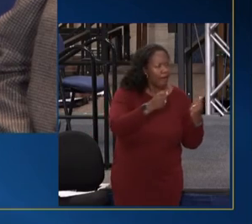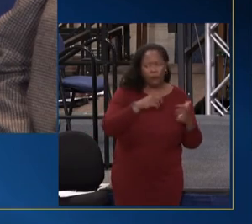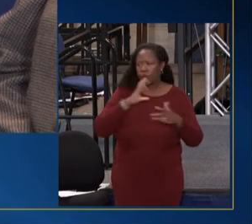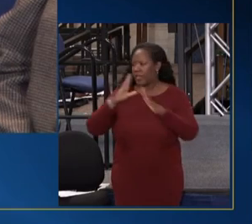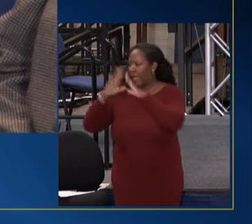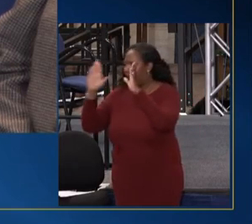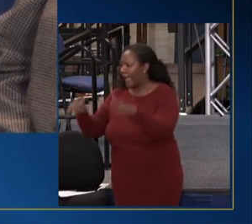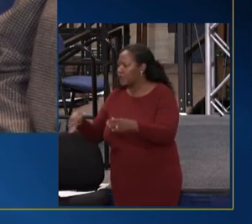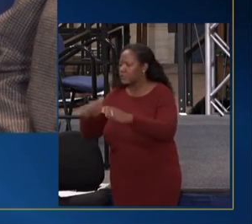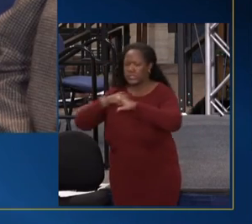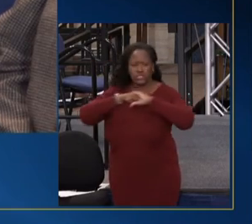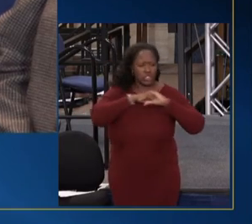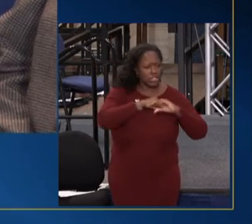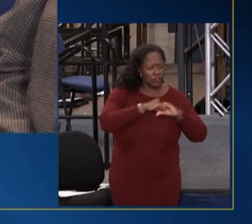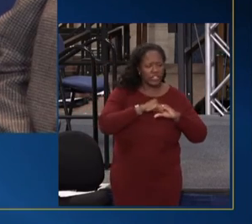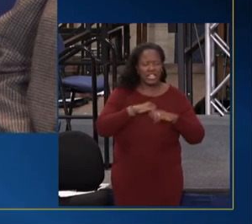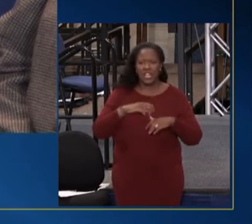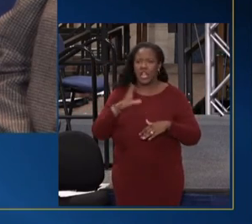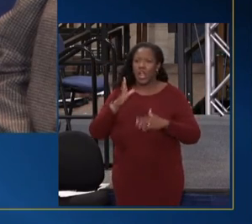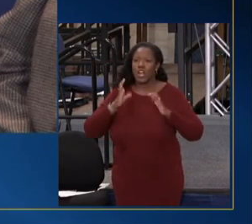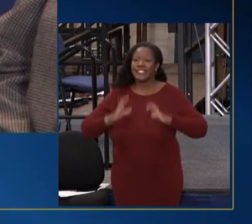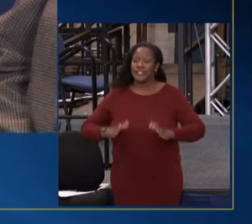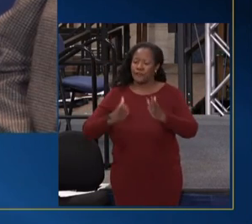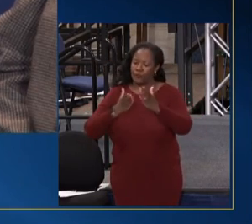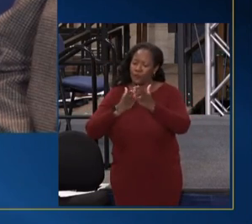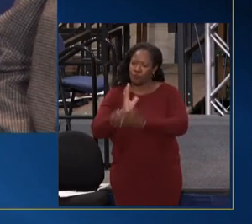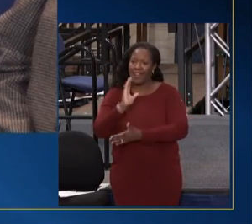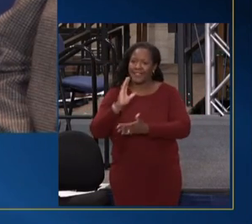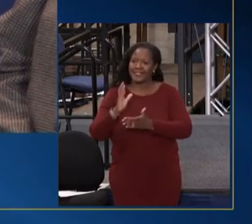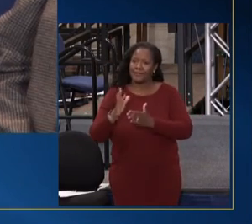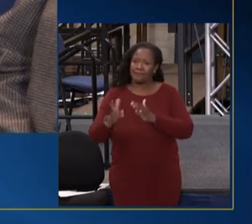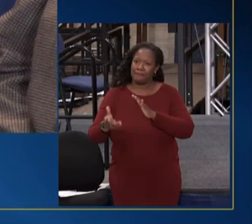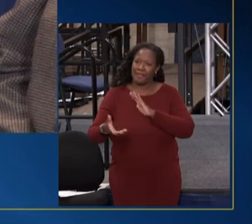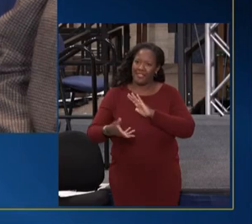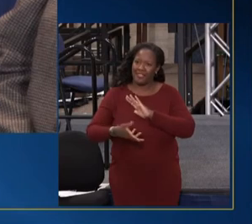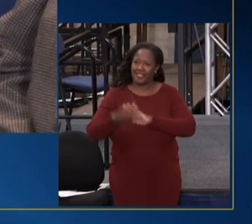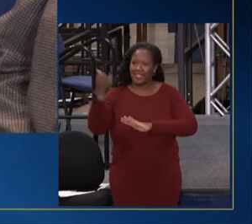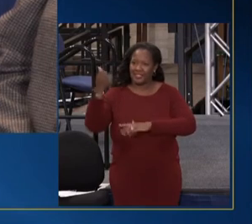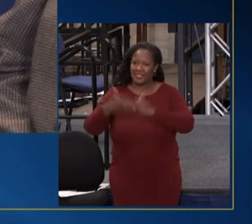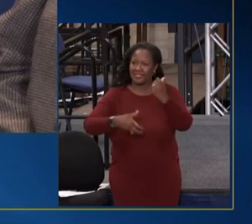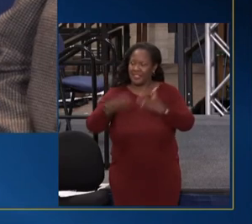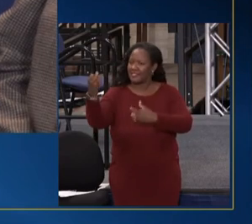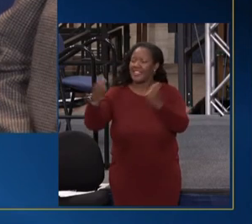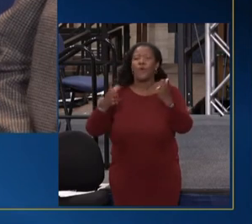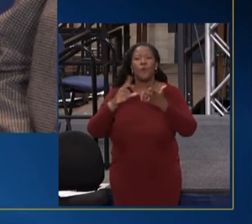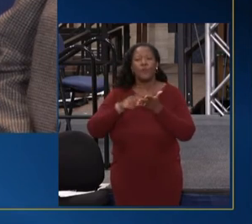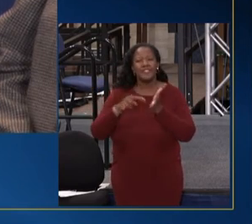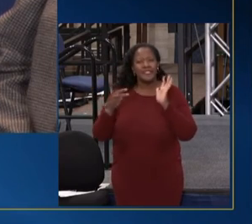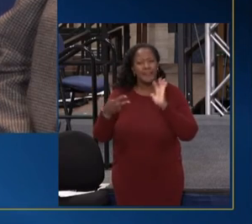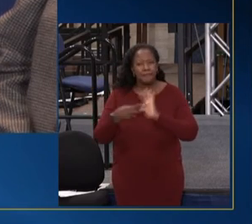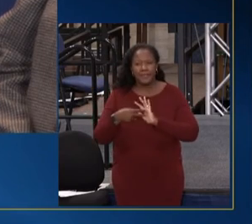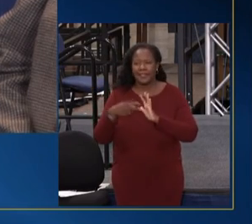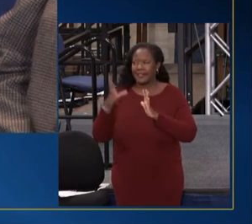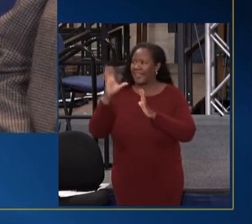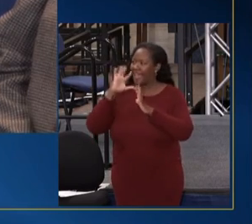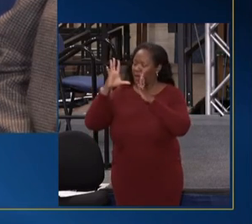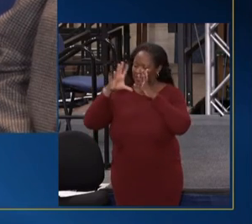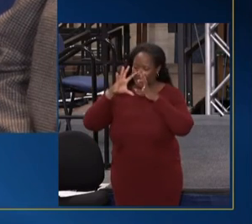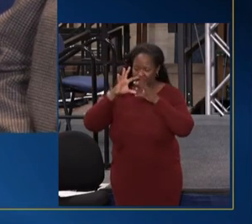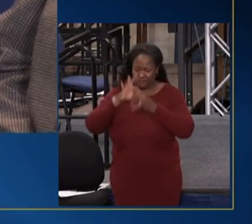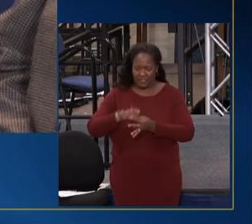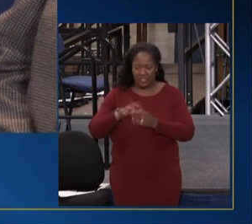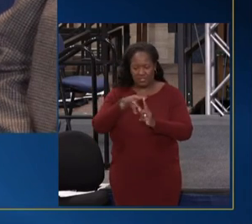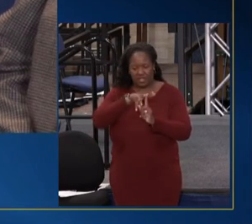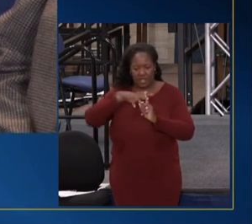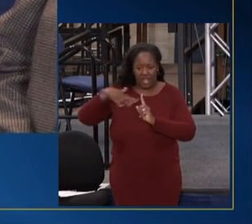housing insecurity, our civil rights being violated. What does all that mean in the context of sort of the HIV space?